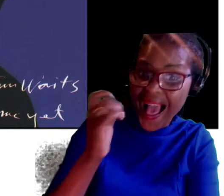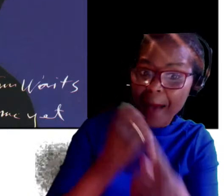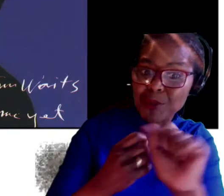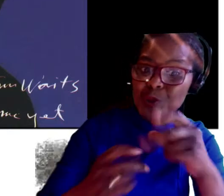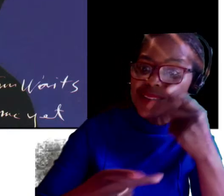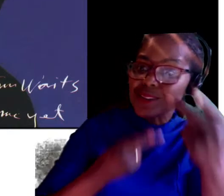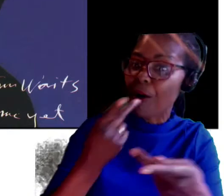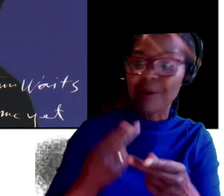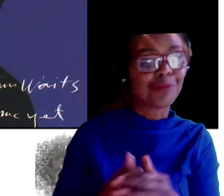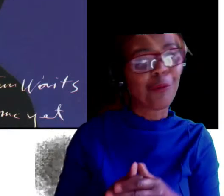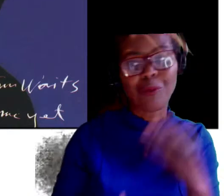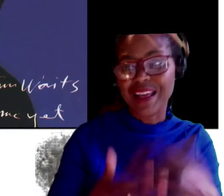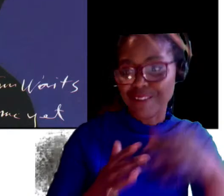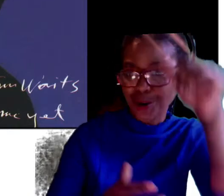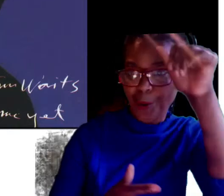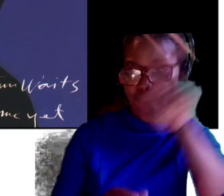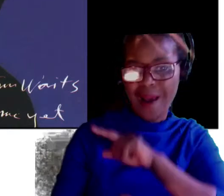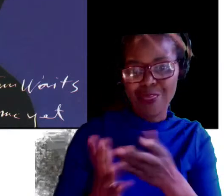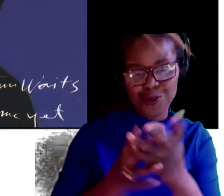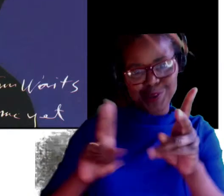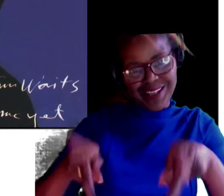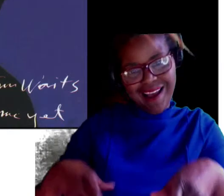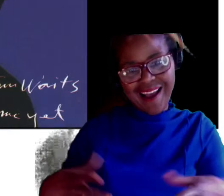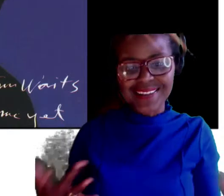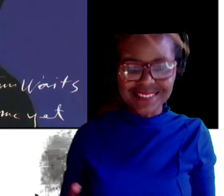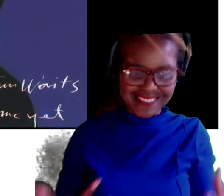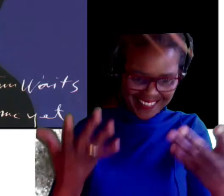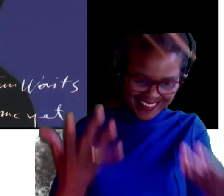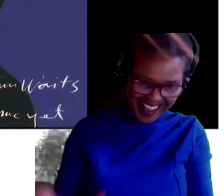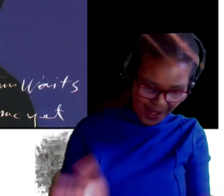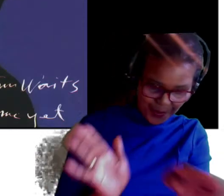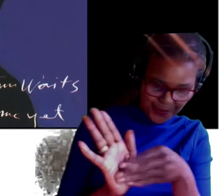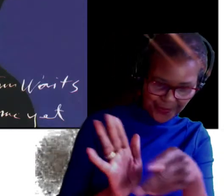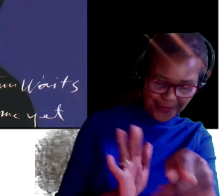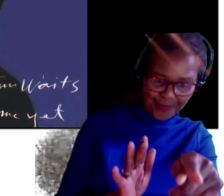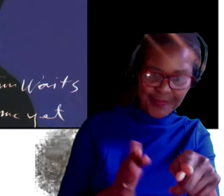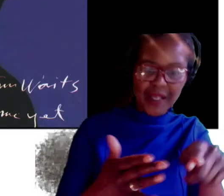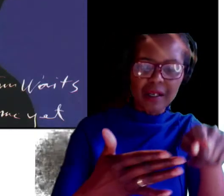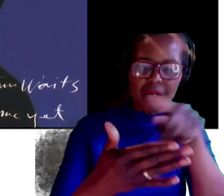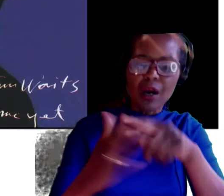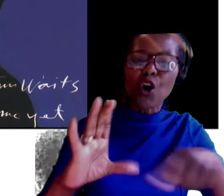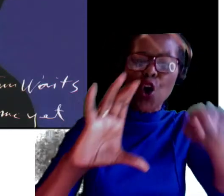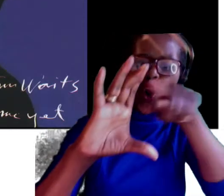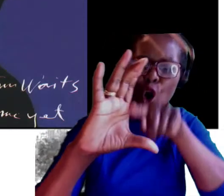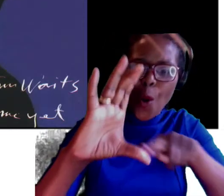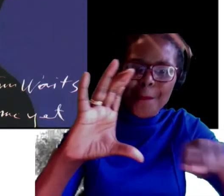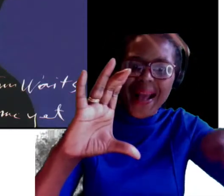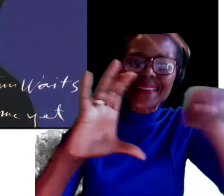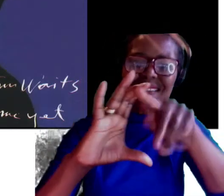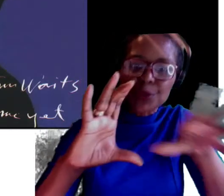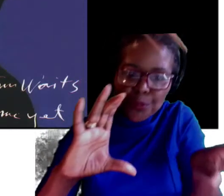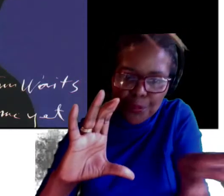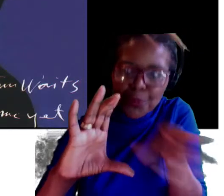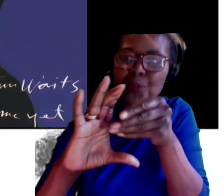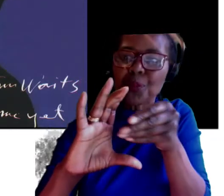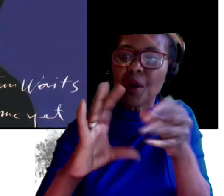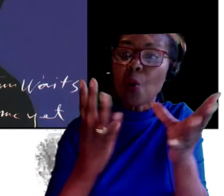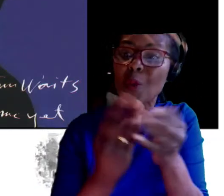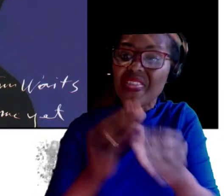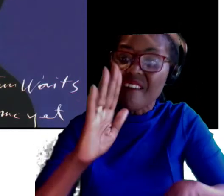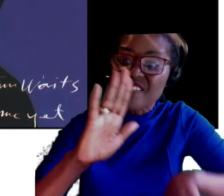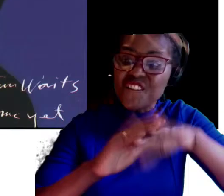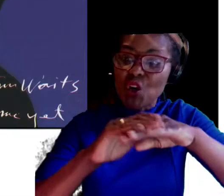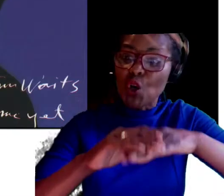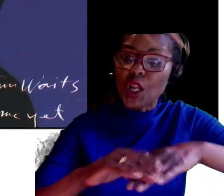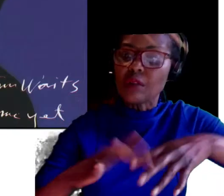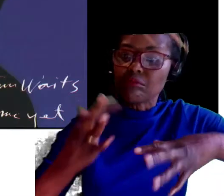Eno's EG label. Later, the advent of compact disc allows a re-recording with full orchestra uninterrupted by